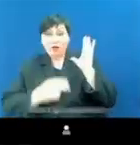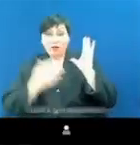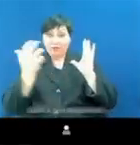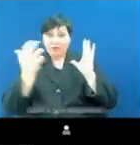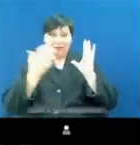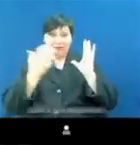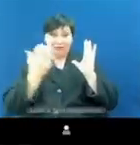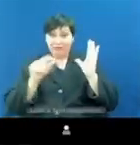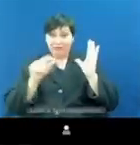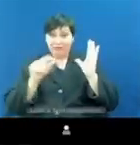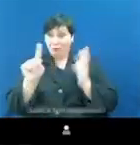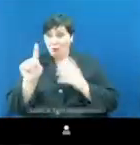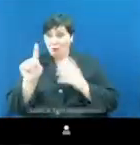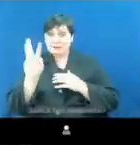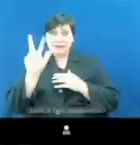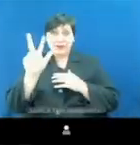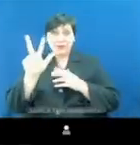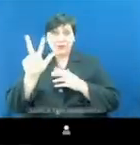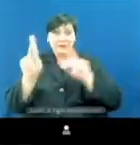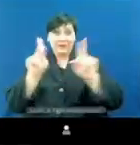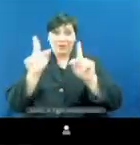that are on this webinar,